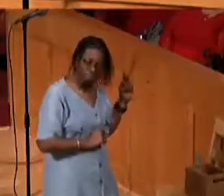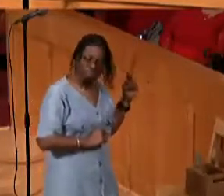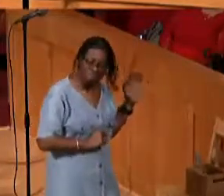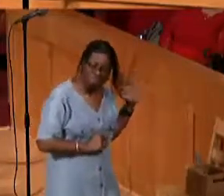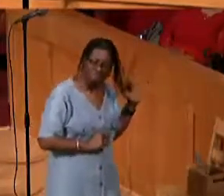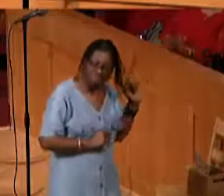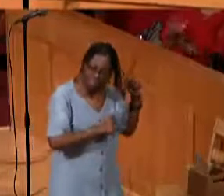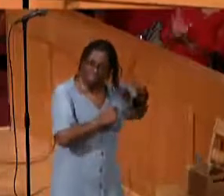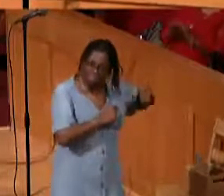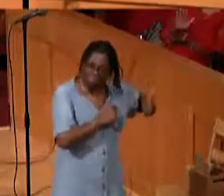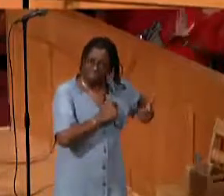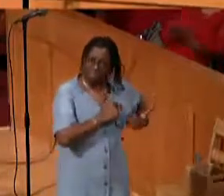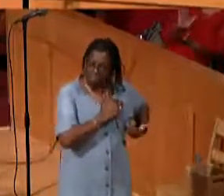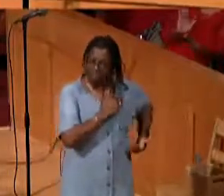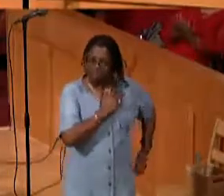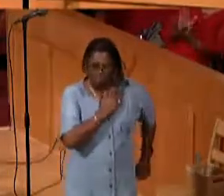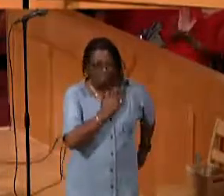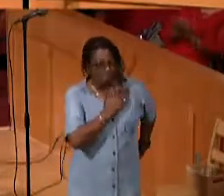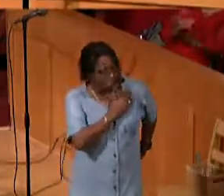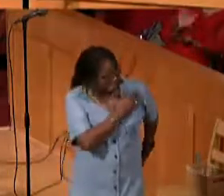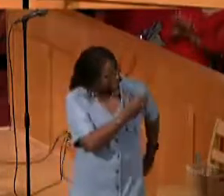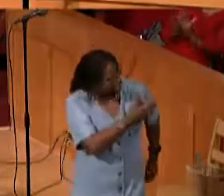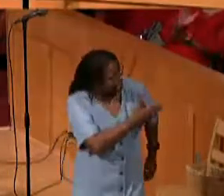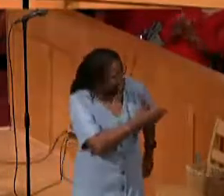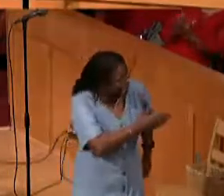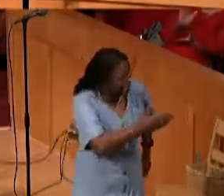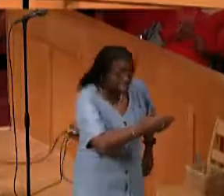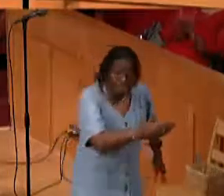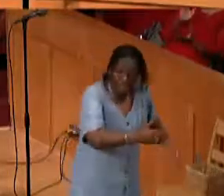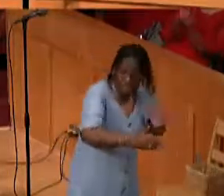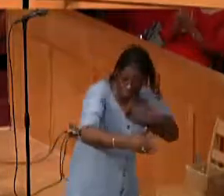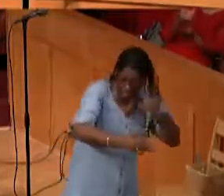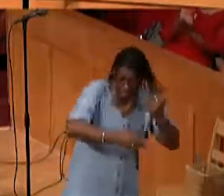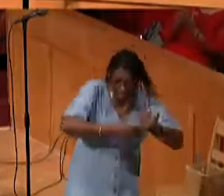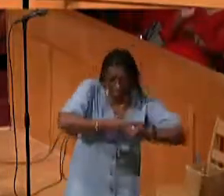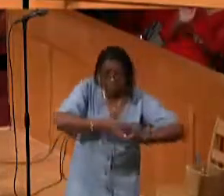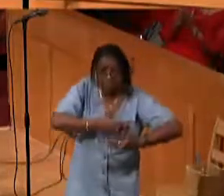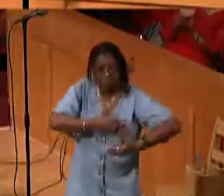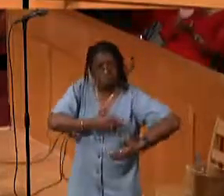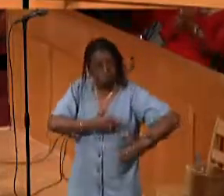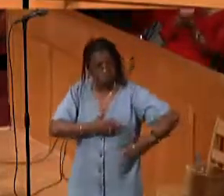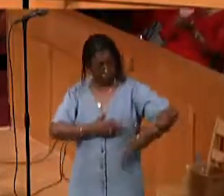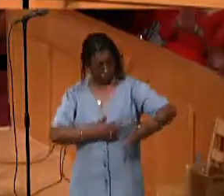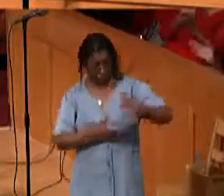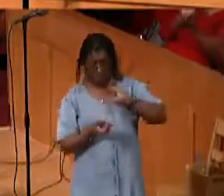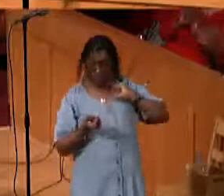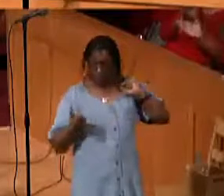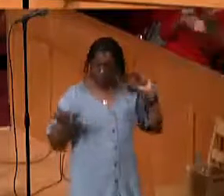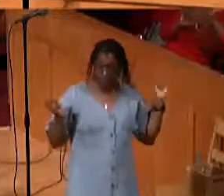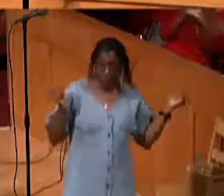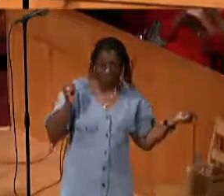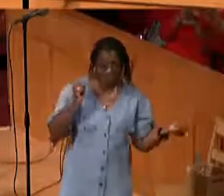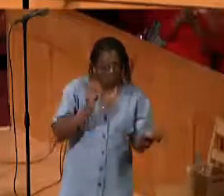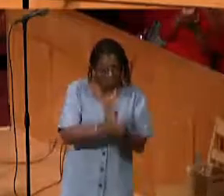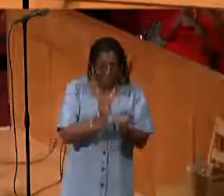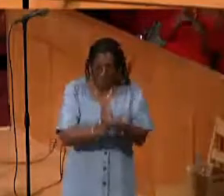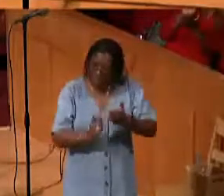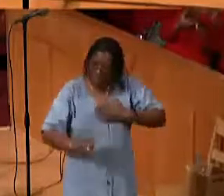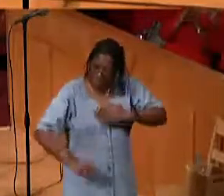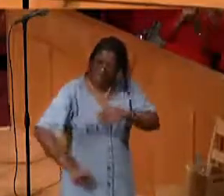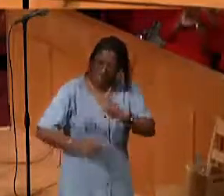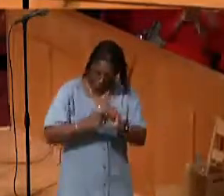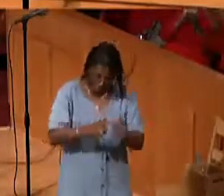I said, I've been changed. Anybody been changed? Amen. My language has